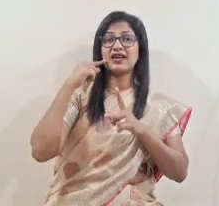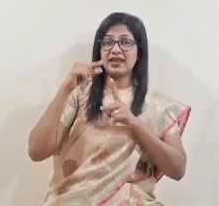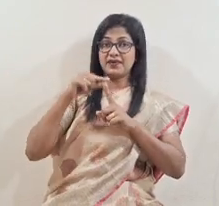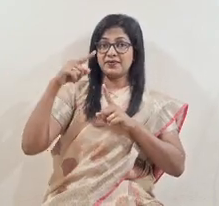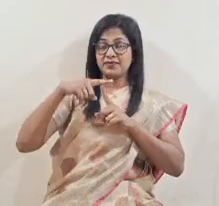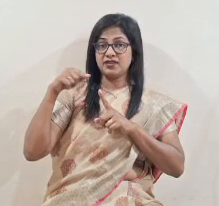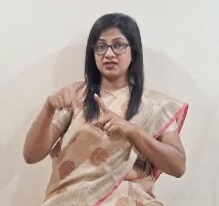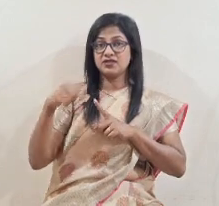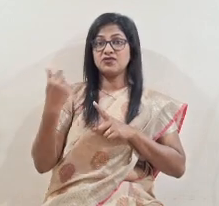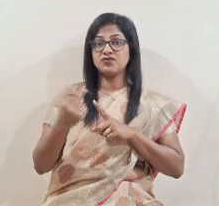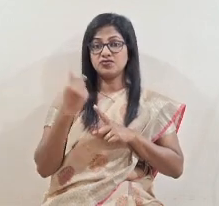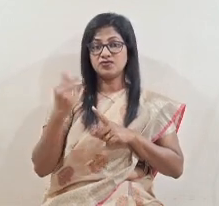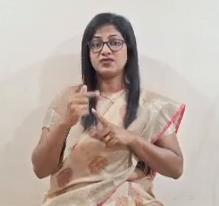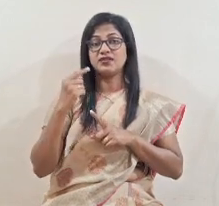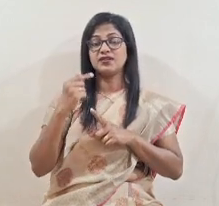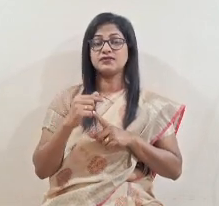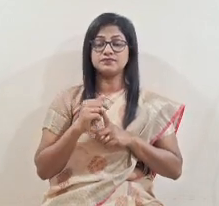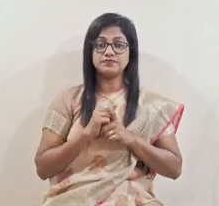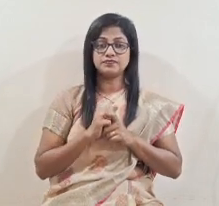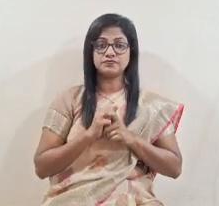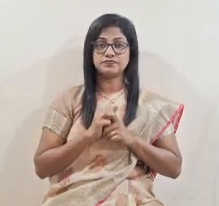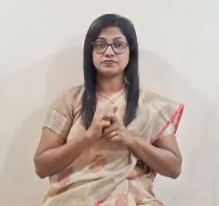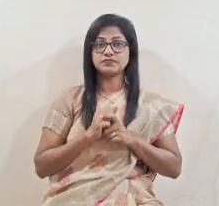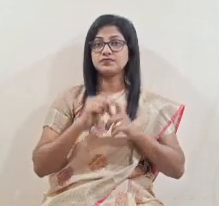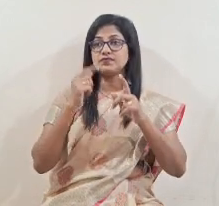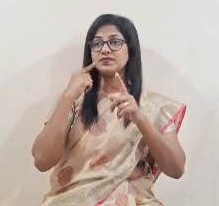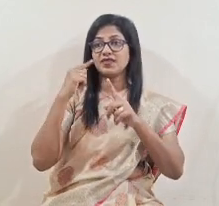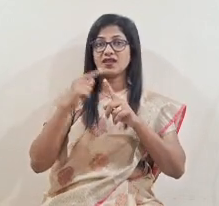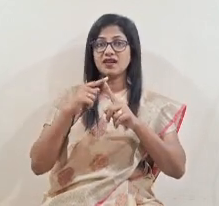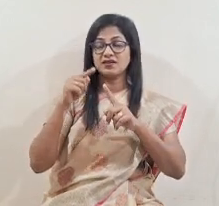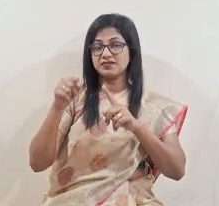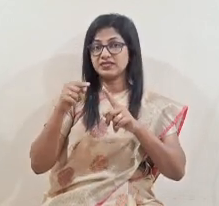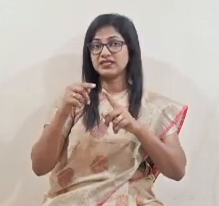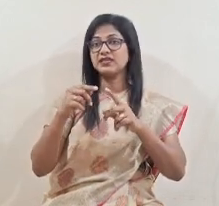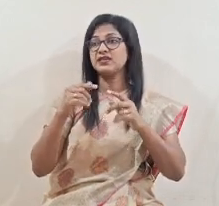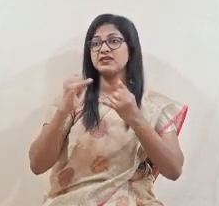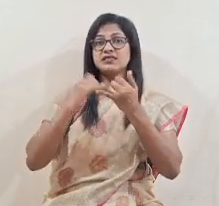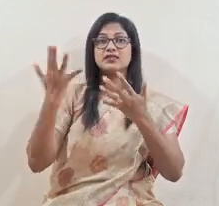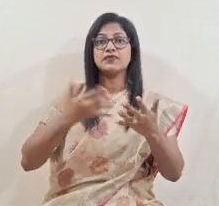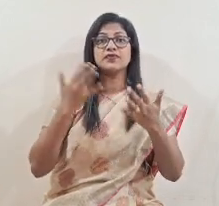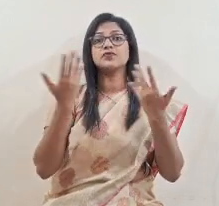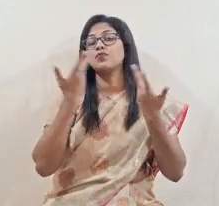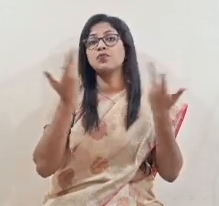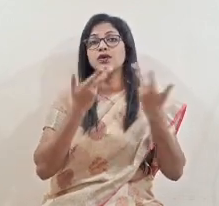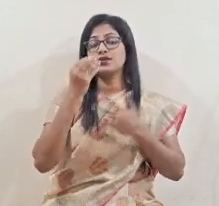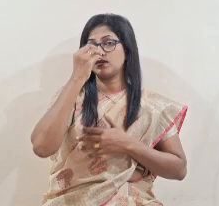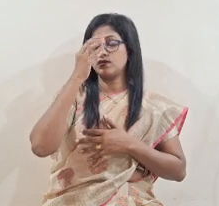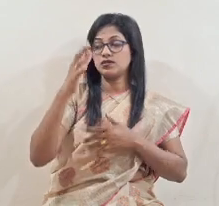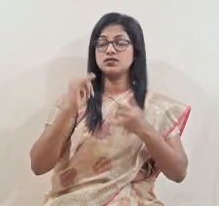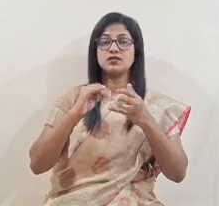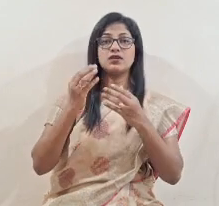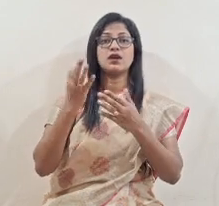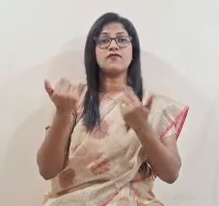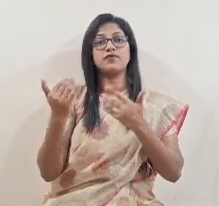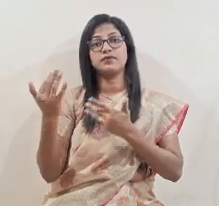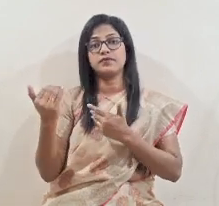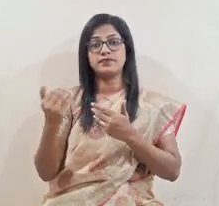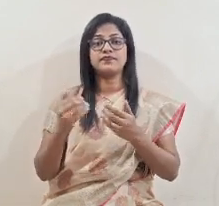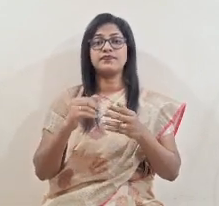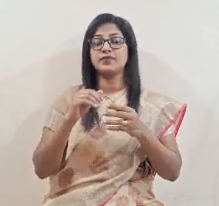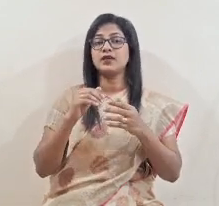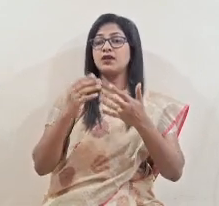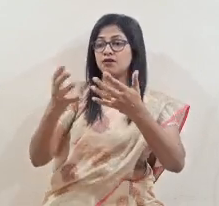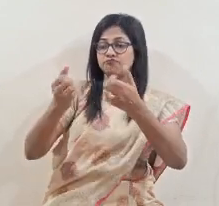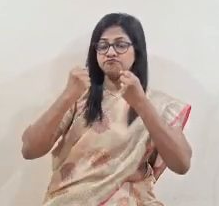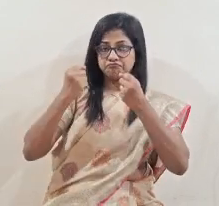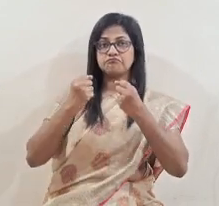IPT users are mostly opting for the IPT service due to its easy availability, that is easy